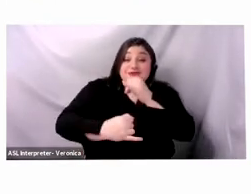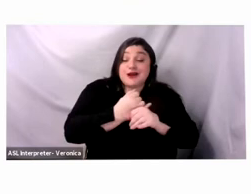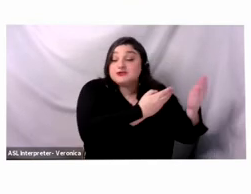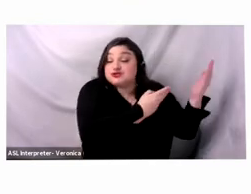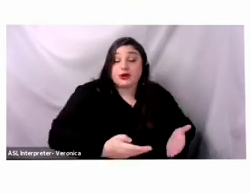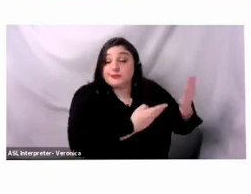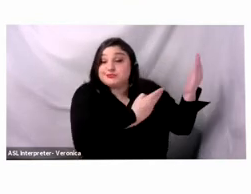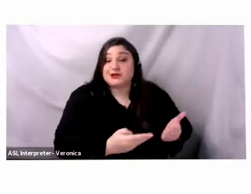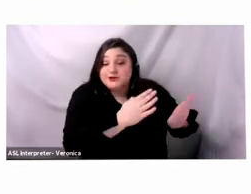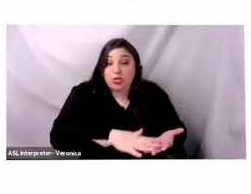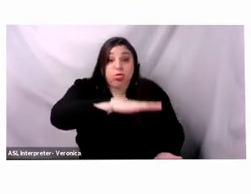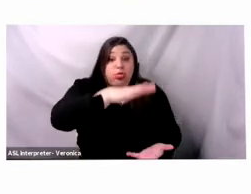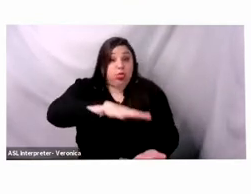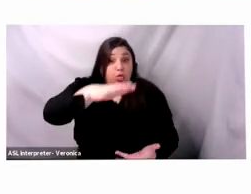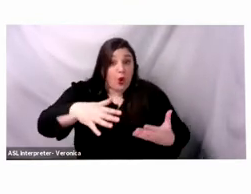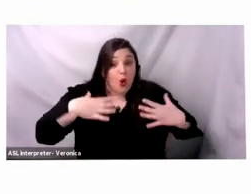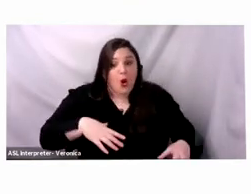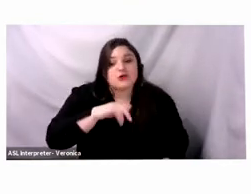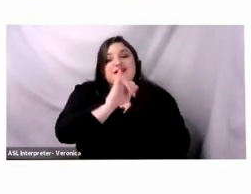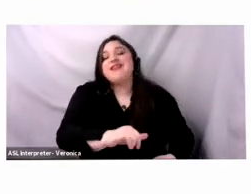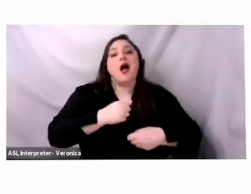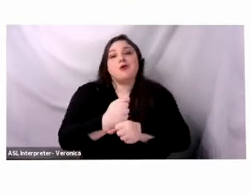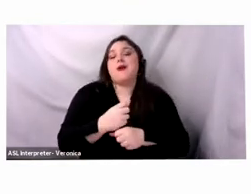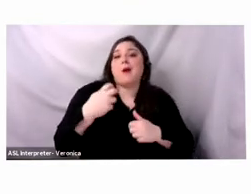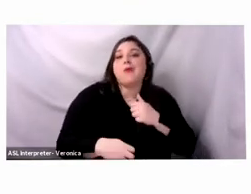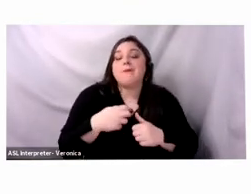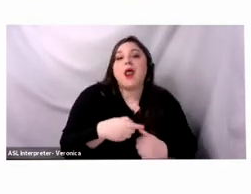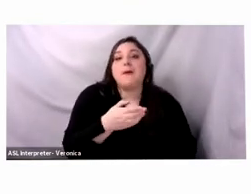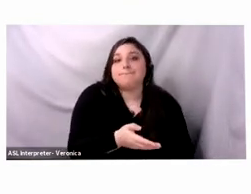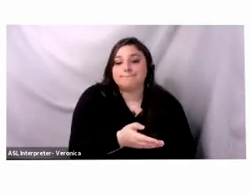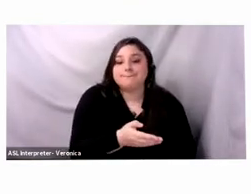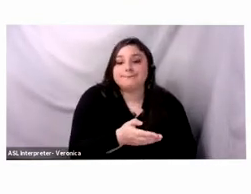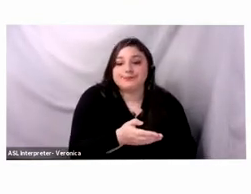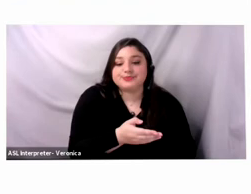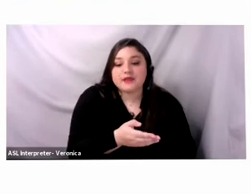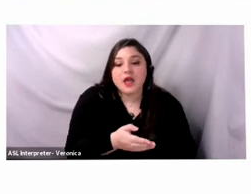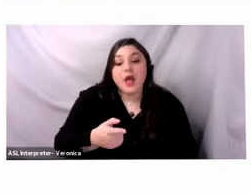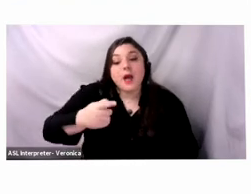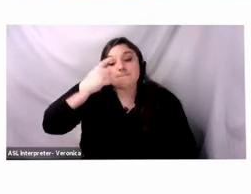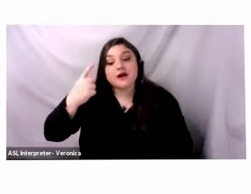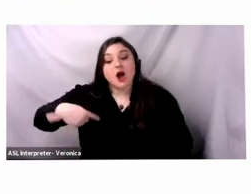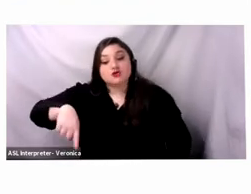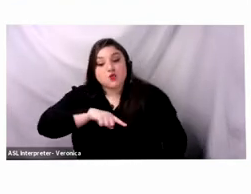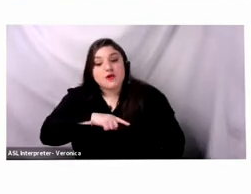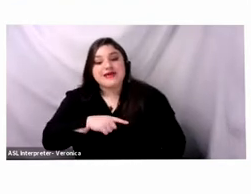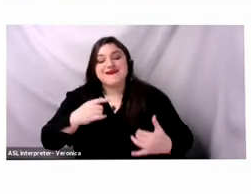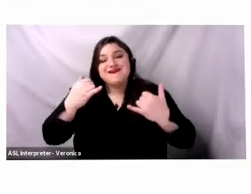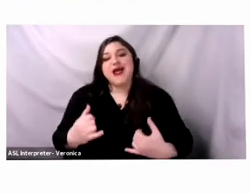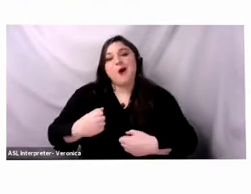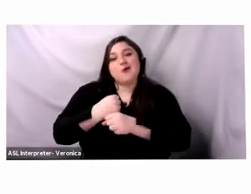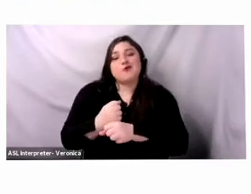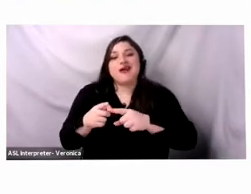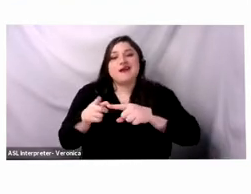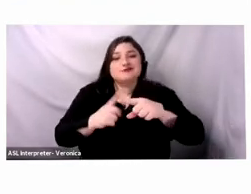we create and upcycle and, you know, use this